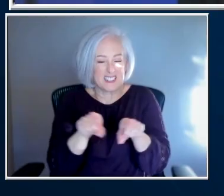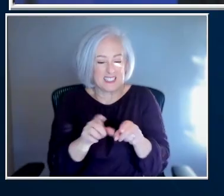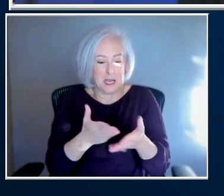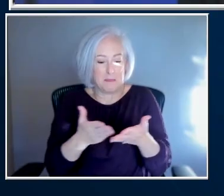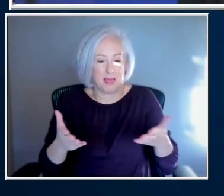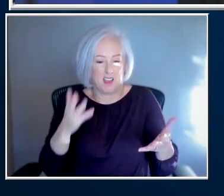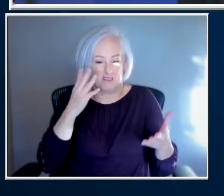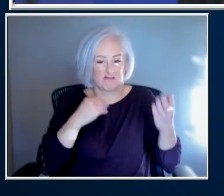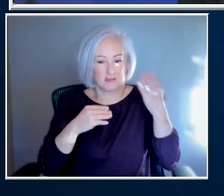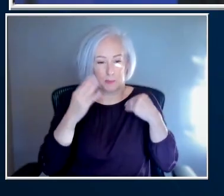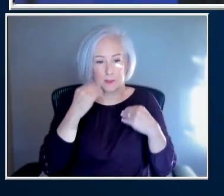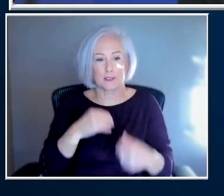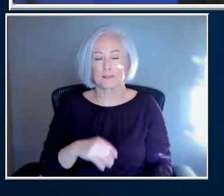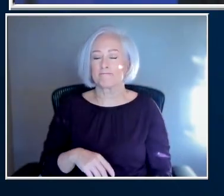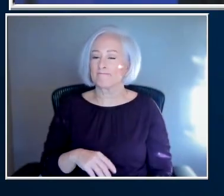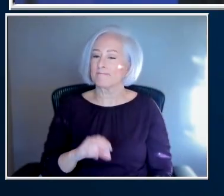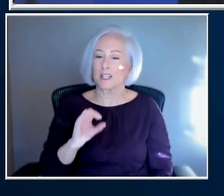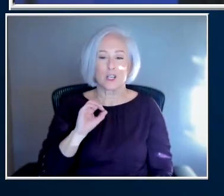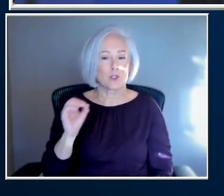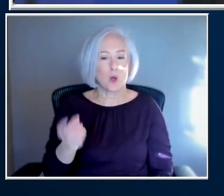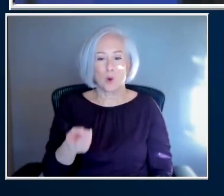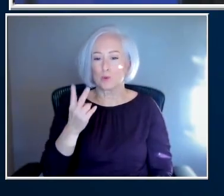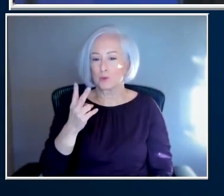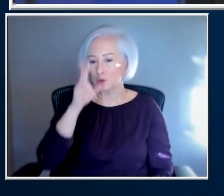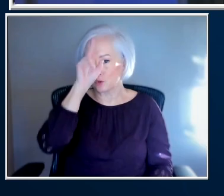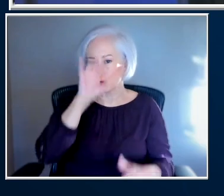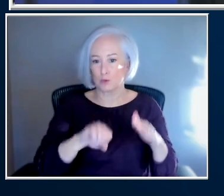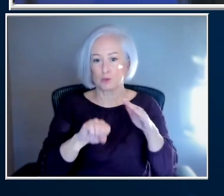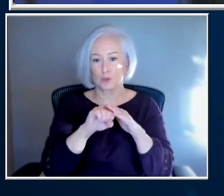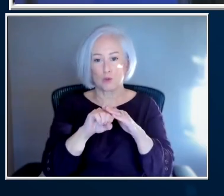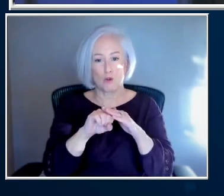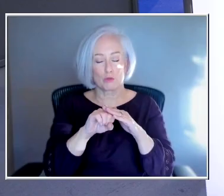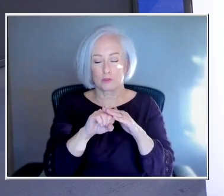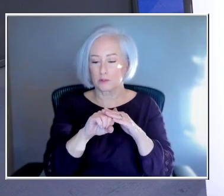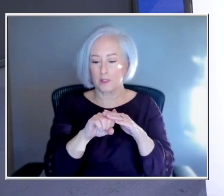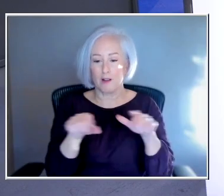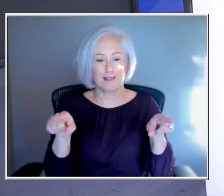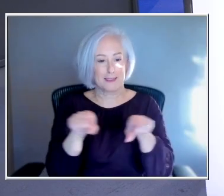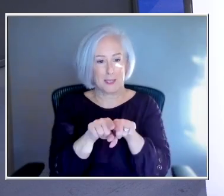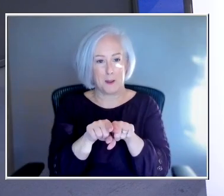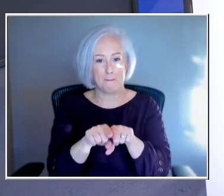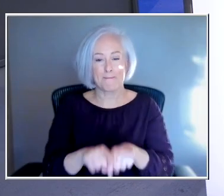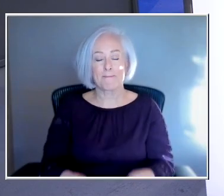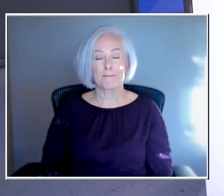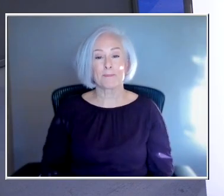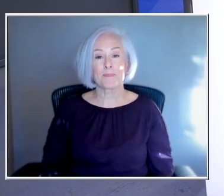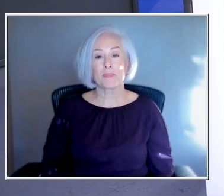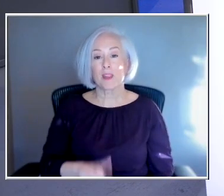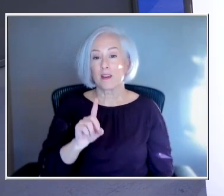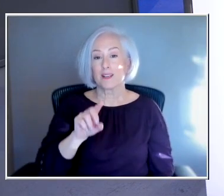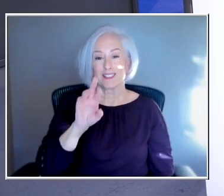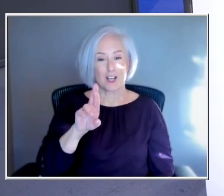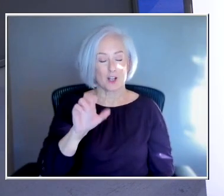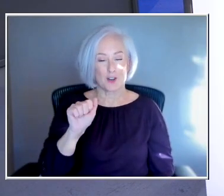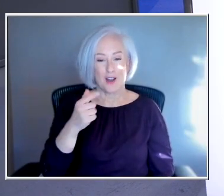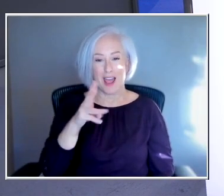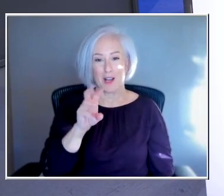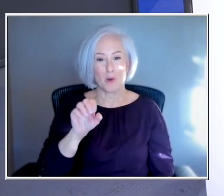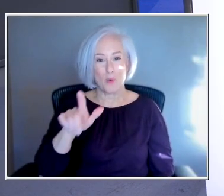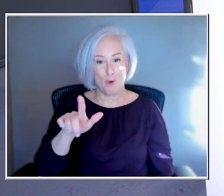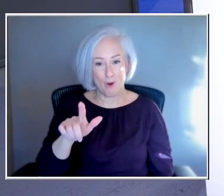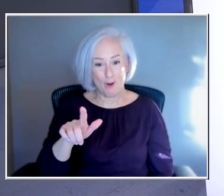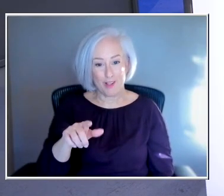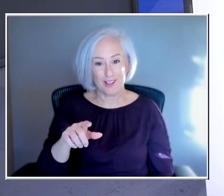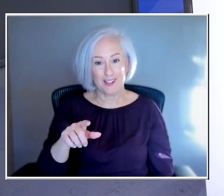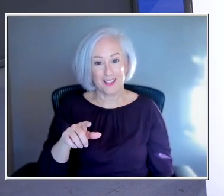said it, no two strokes are created equal. Dr. Agarwal, are these stories the stories that you would hope to hear after creating this